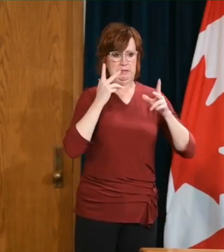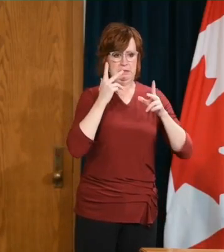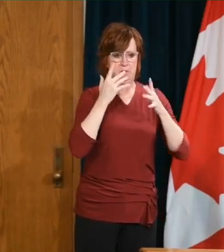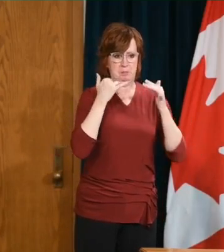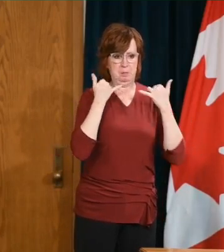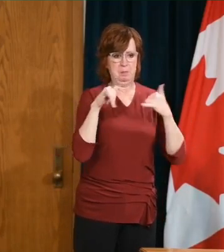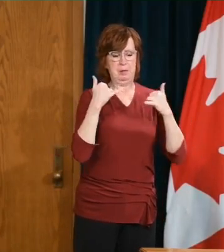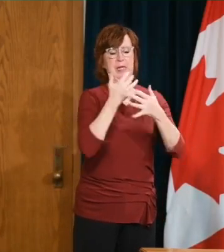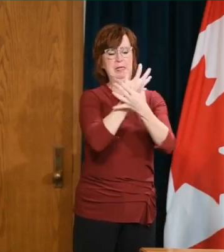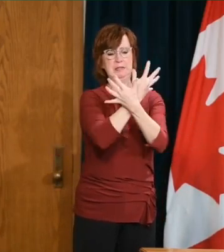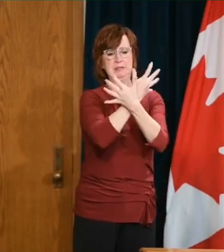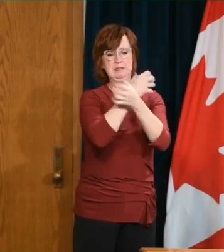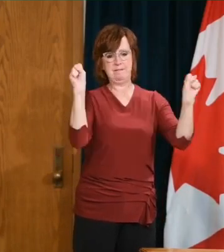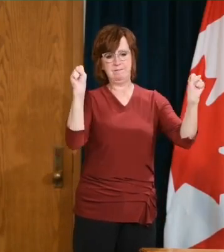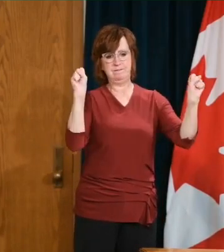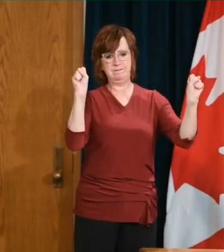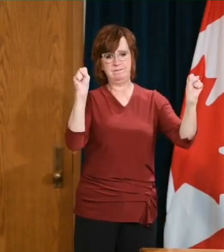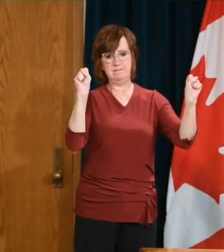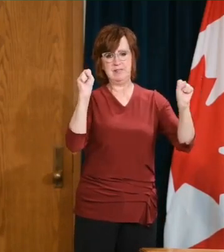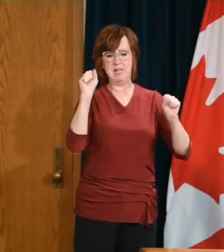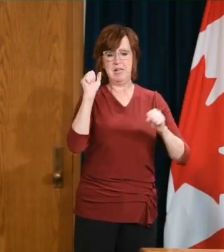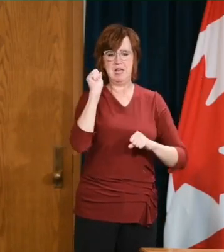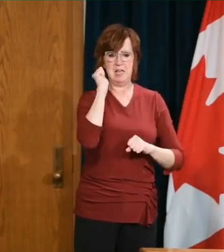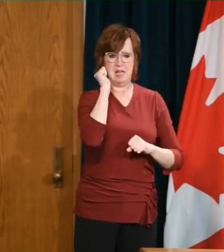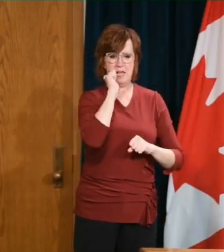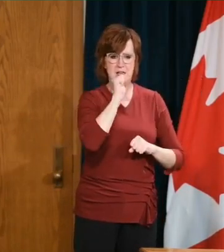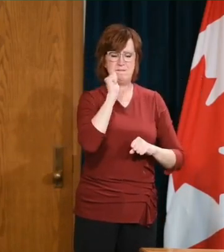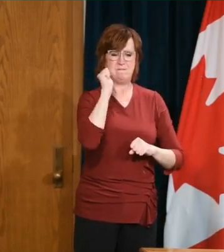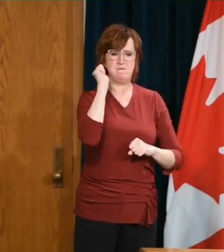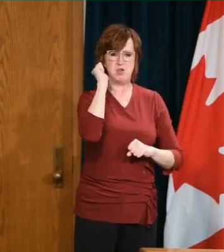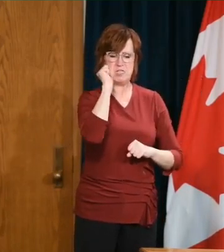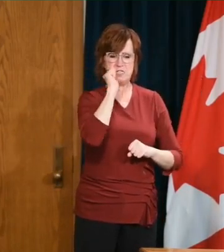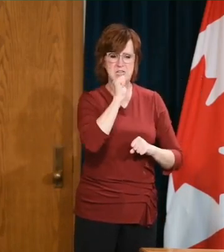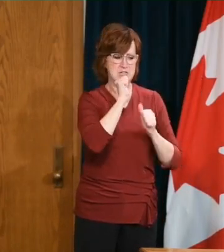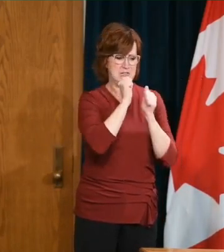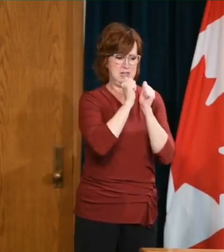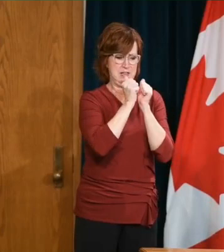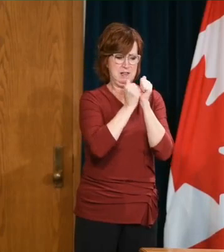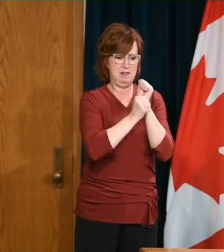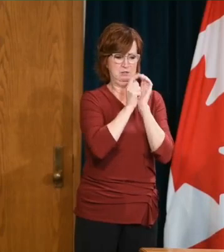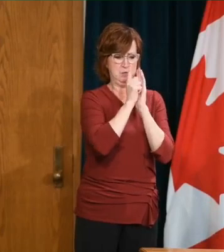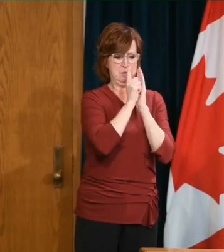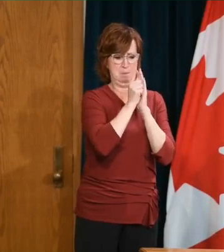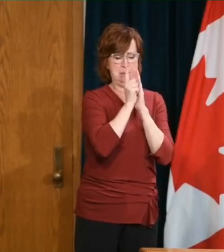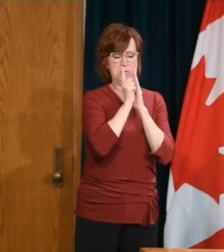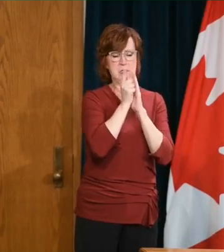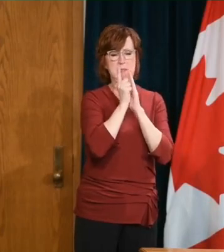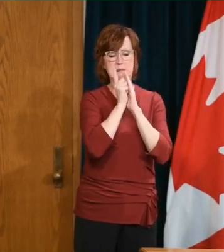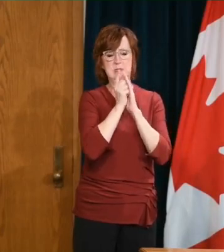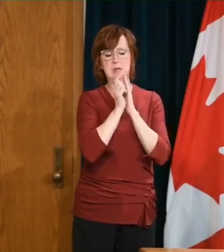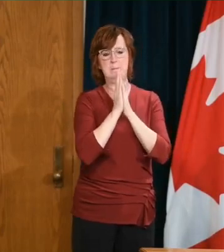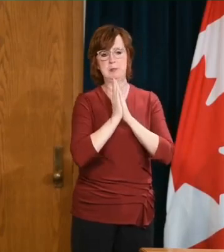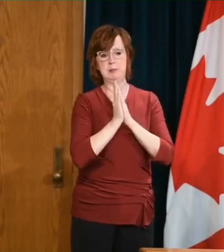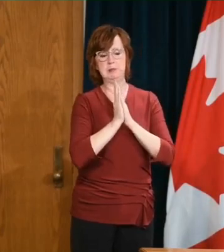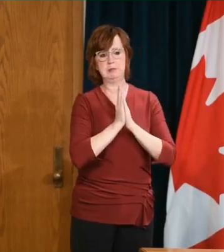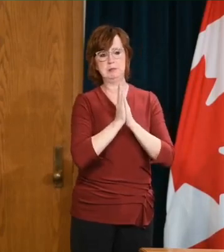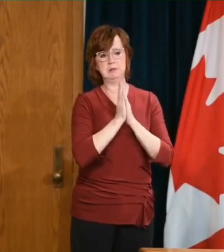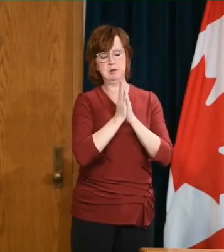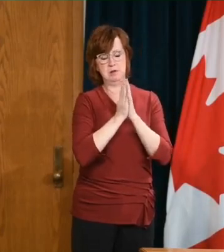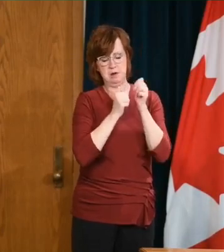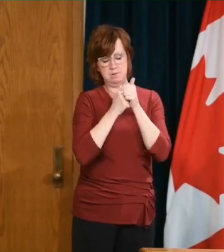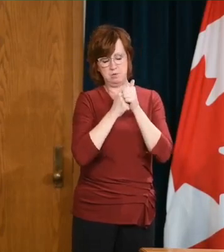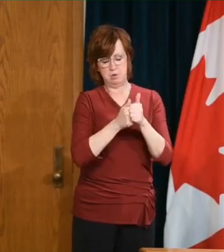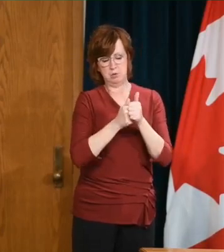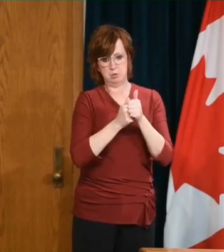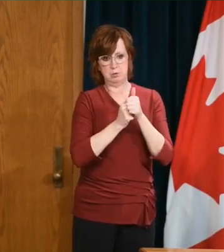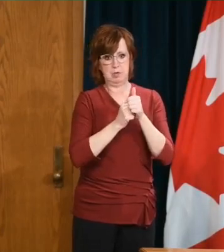the government will send out another emergency alert reminding everyone in Saskatchewan that the state of emergency is still in effect, and